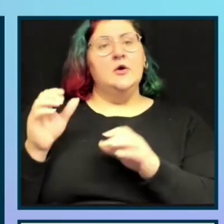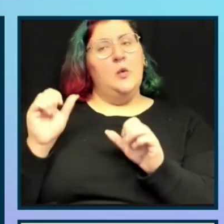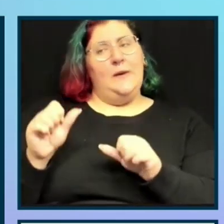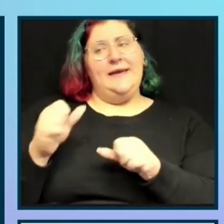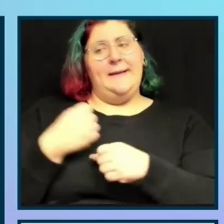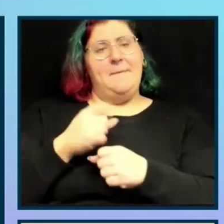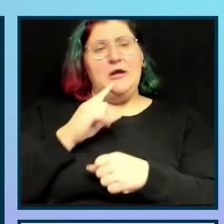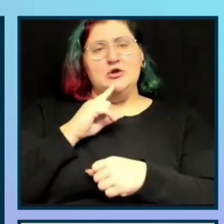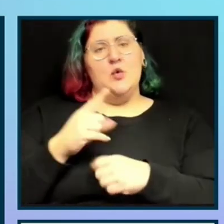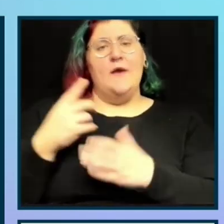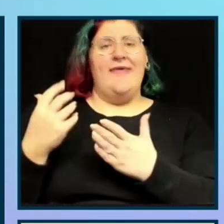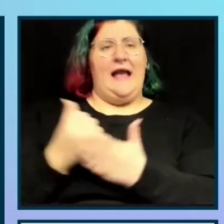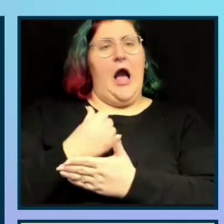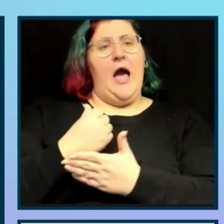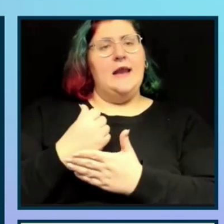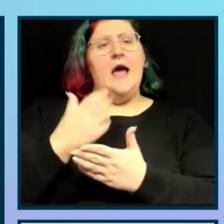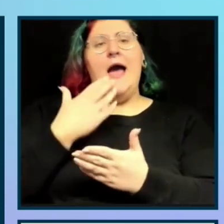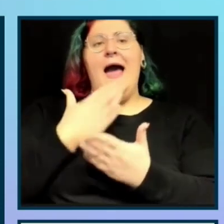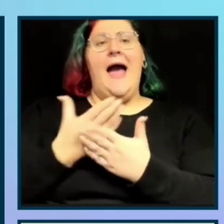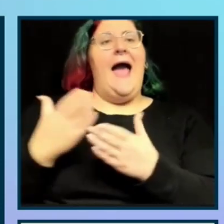advance.